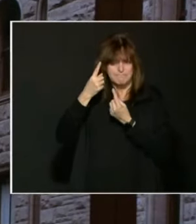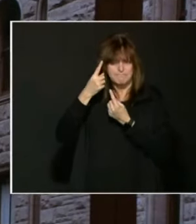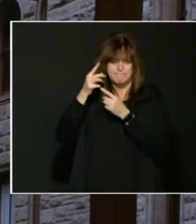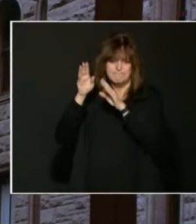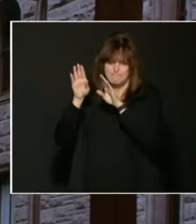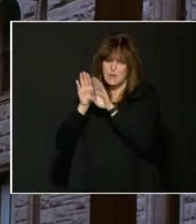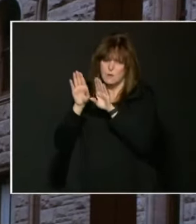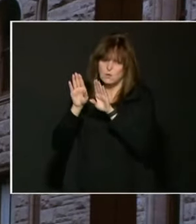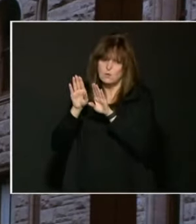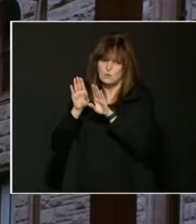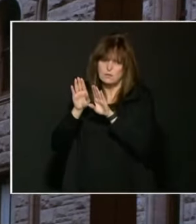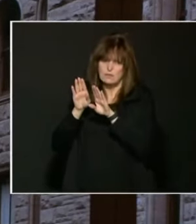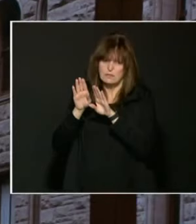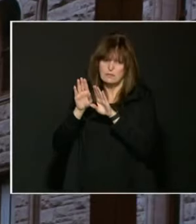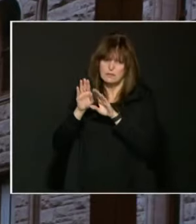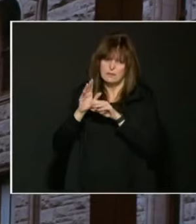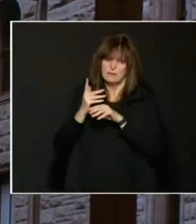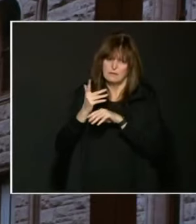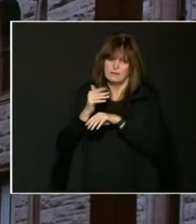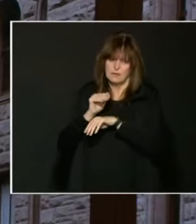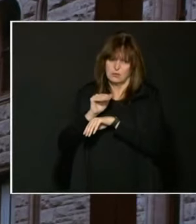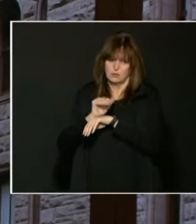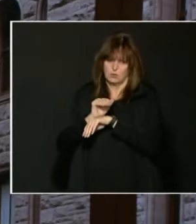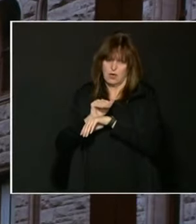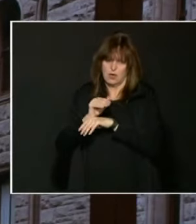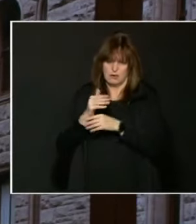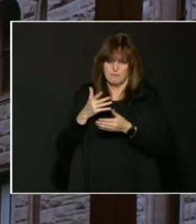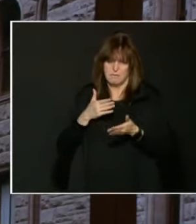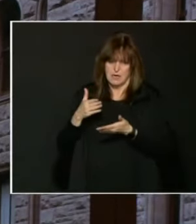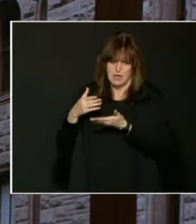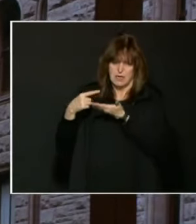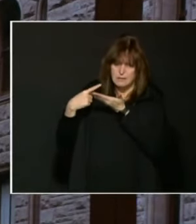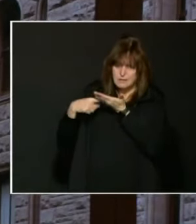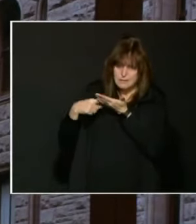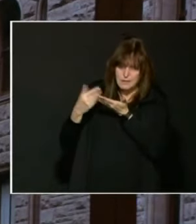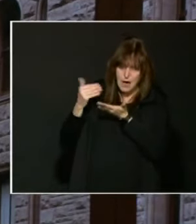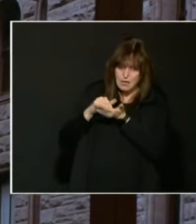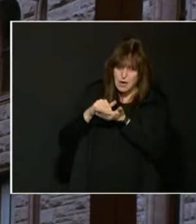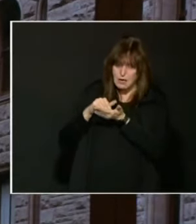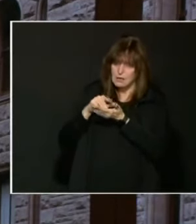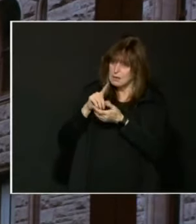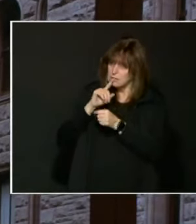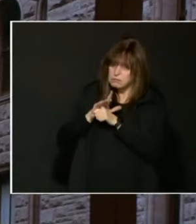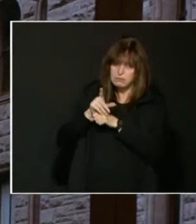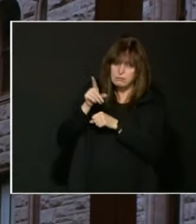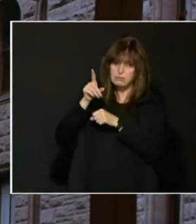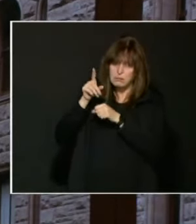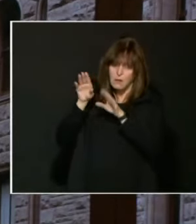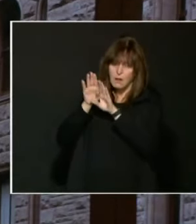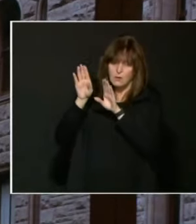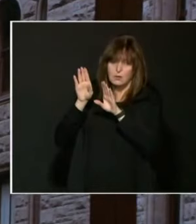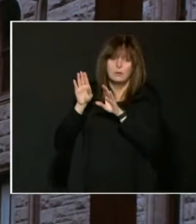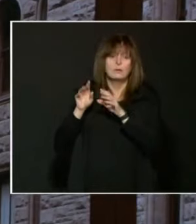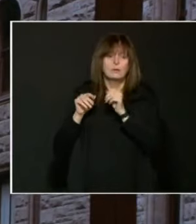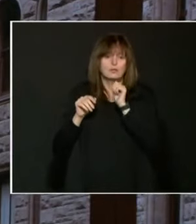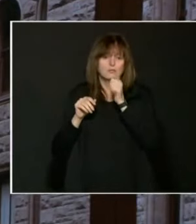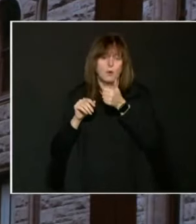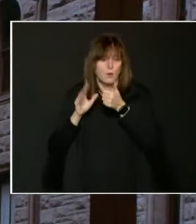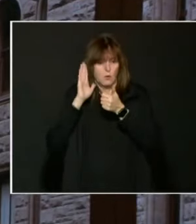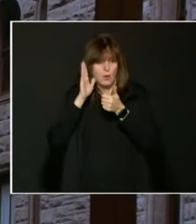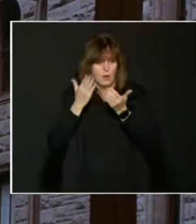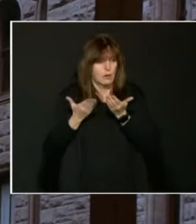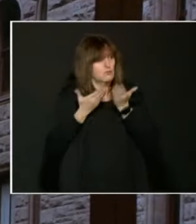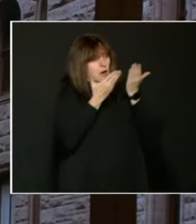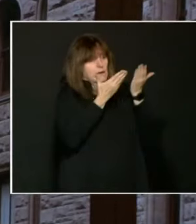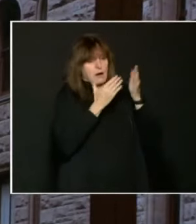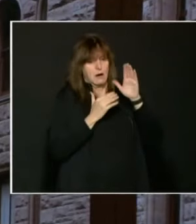discussions with them this evening, and then how we make recommendations to Cabinet tomorrow for their decision on the matter. But